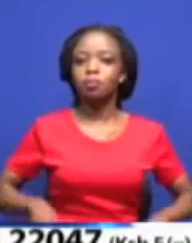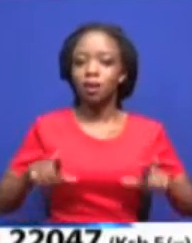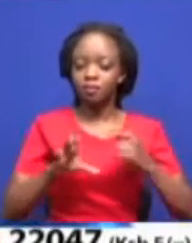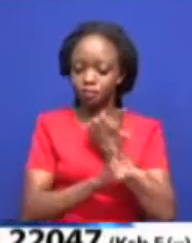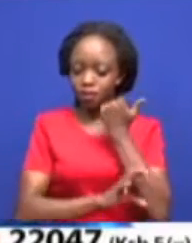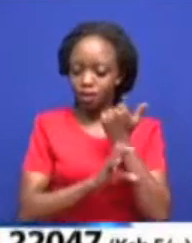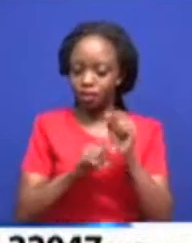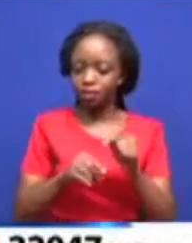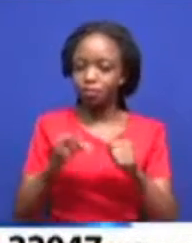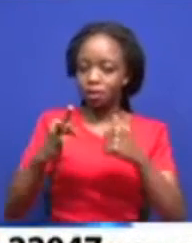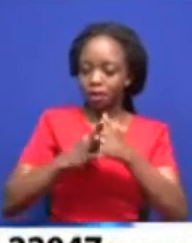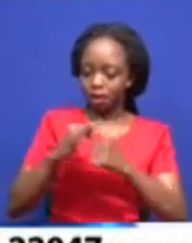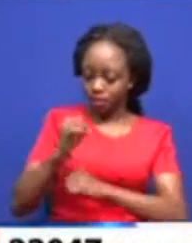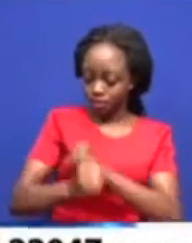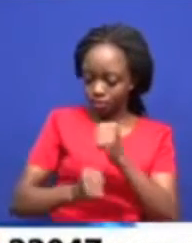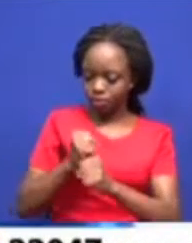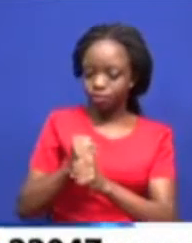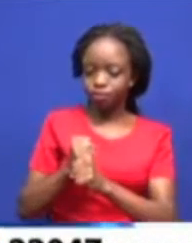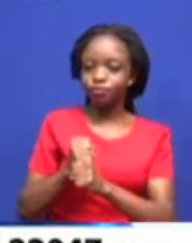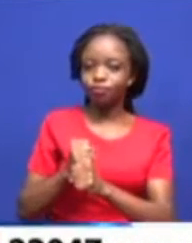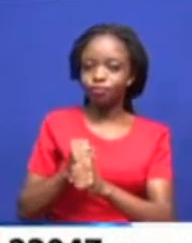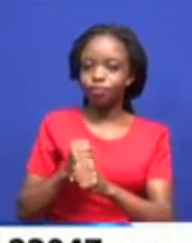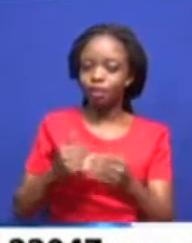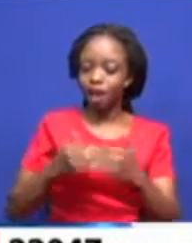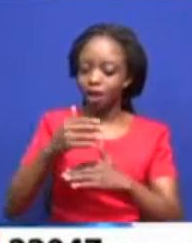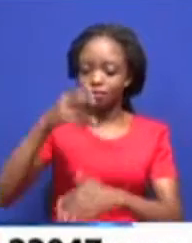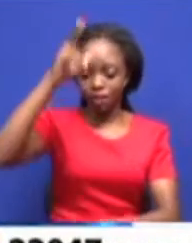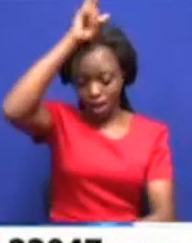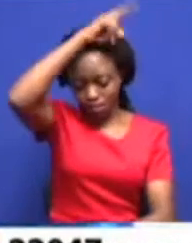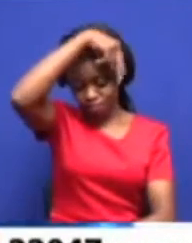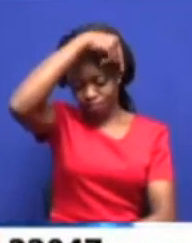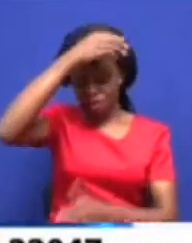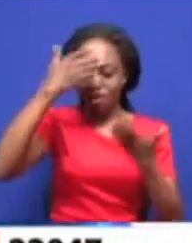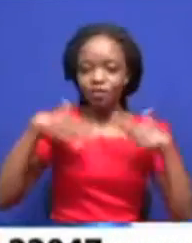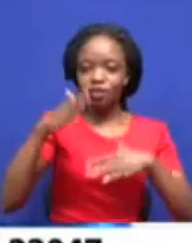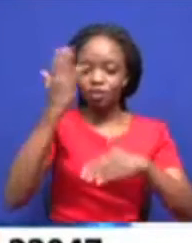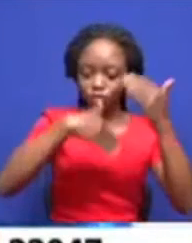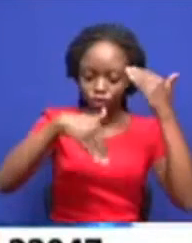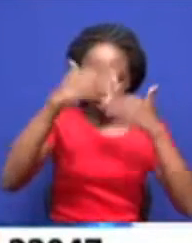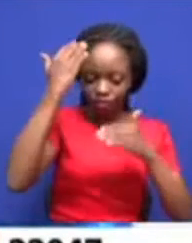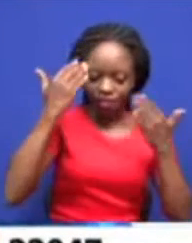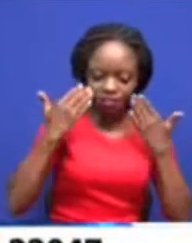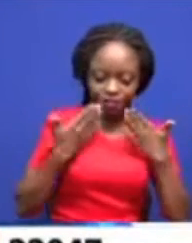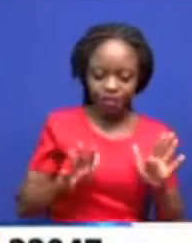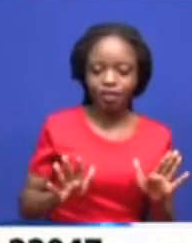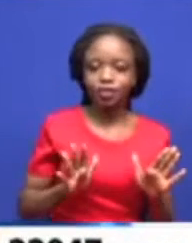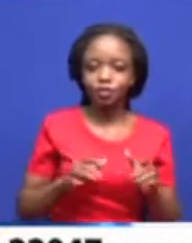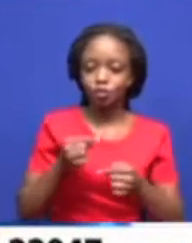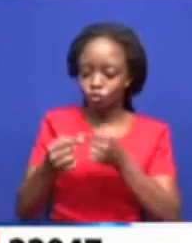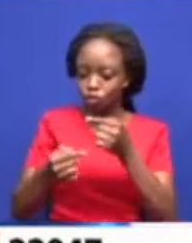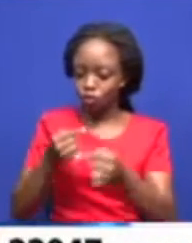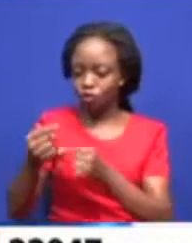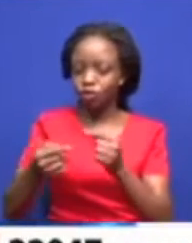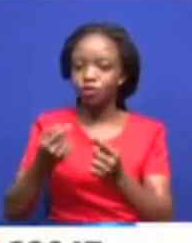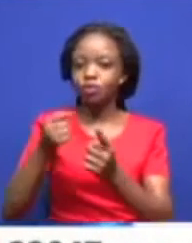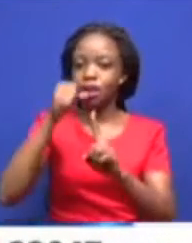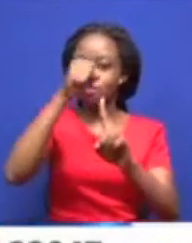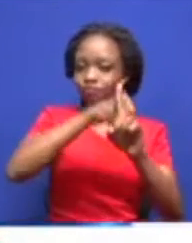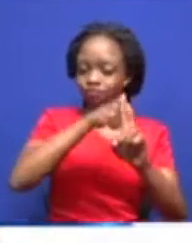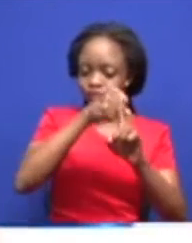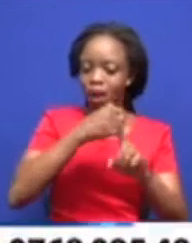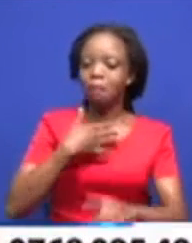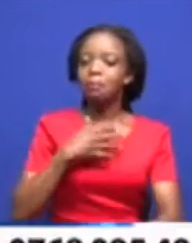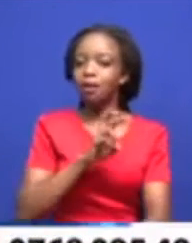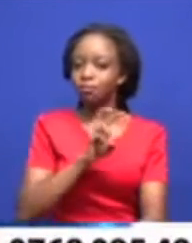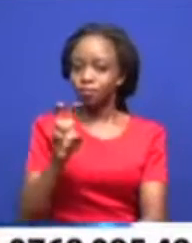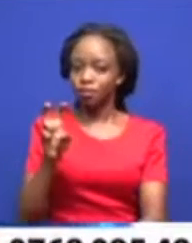within 8 years, as after I graduated from university and, you know, continue my advocacy, I have seen